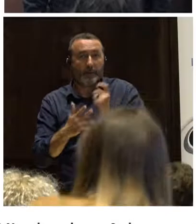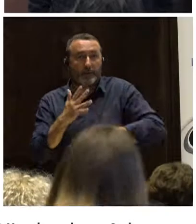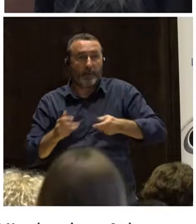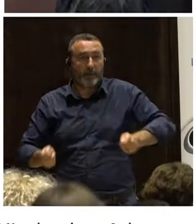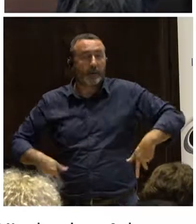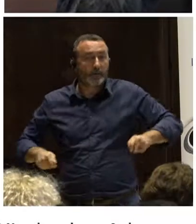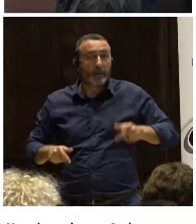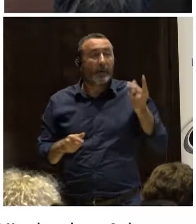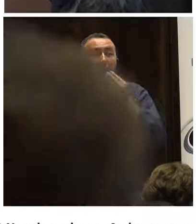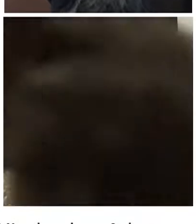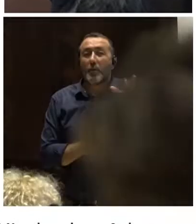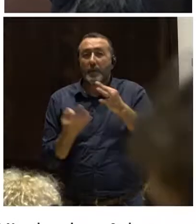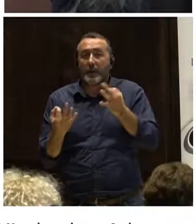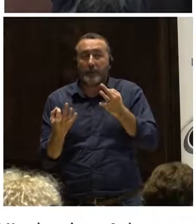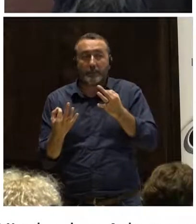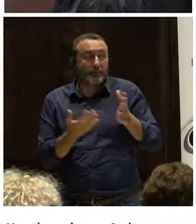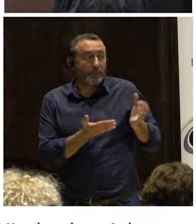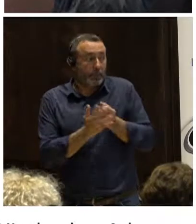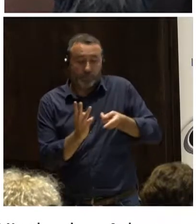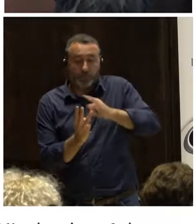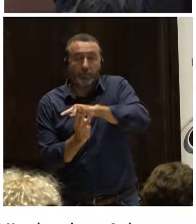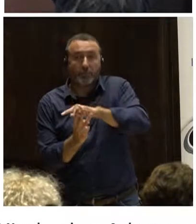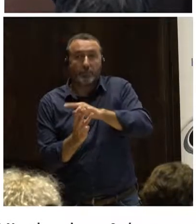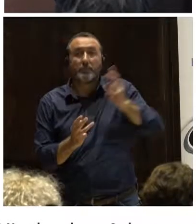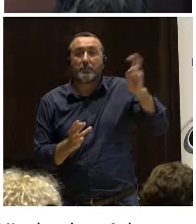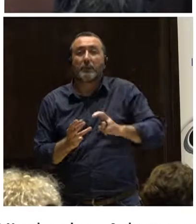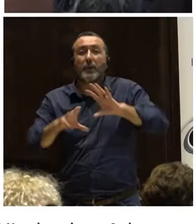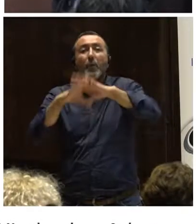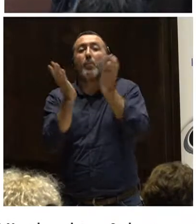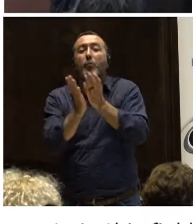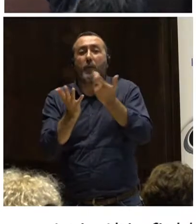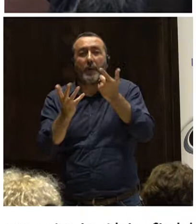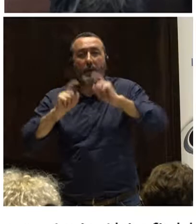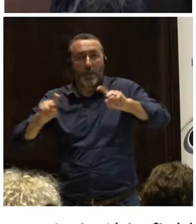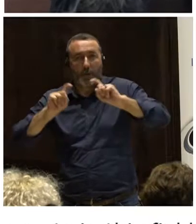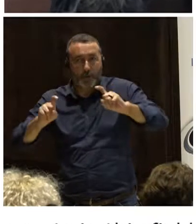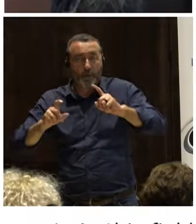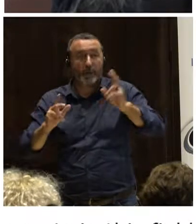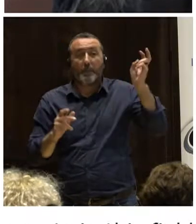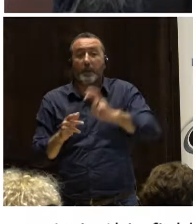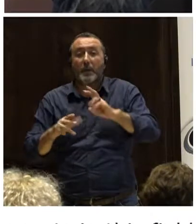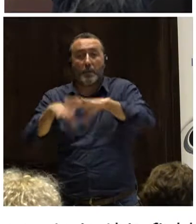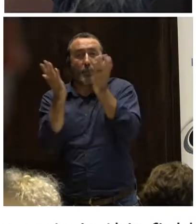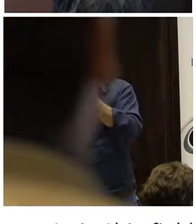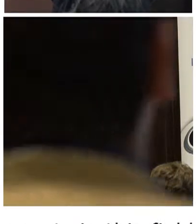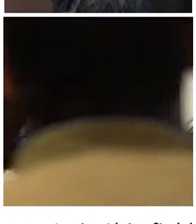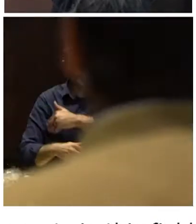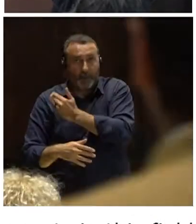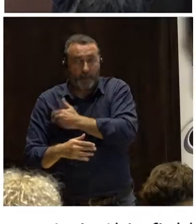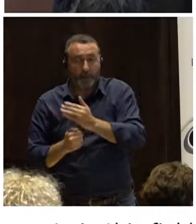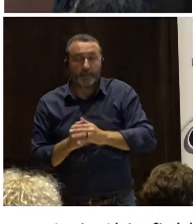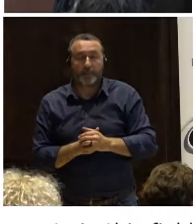them are academic people, but they have a long practical,